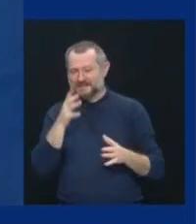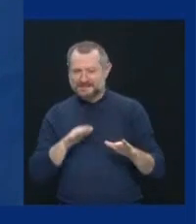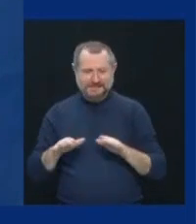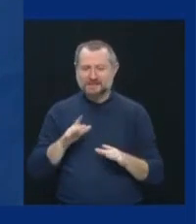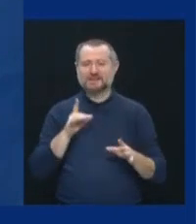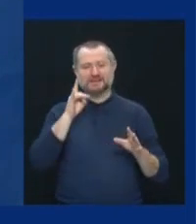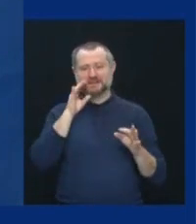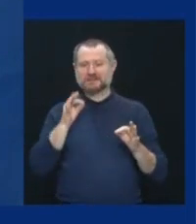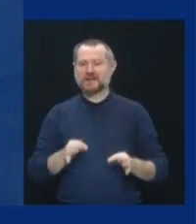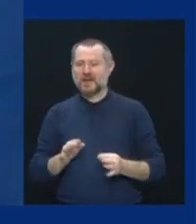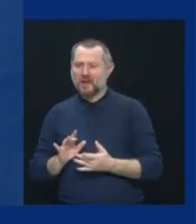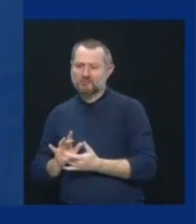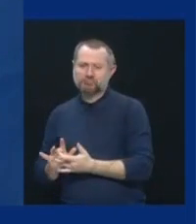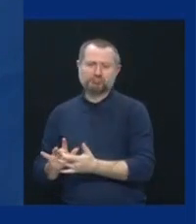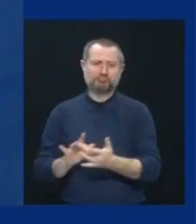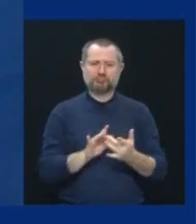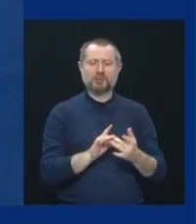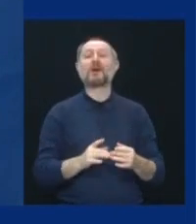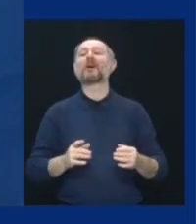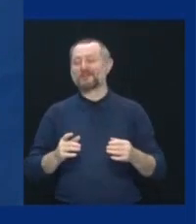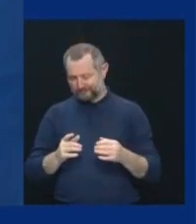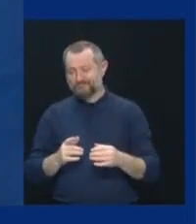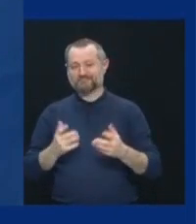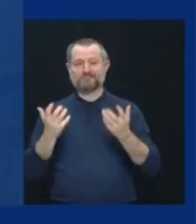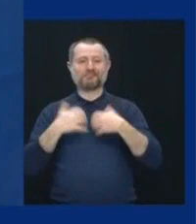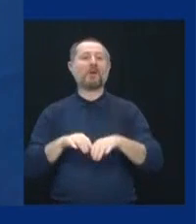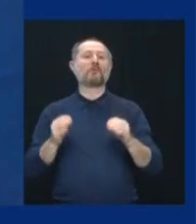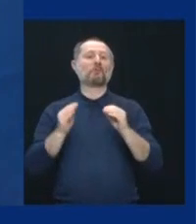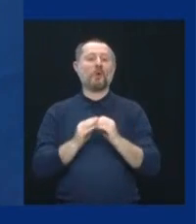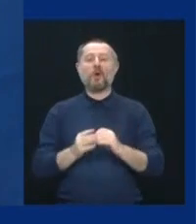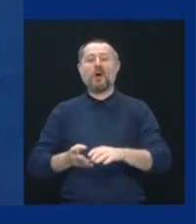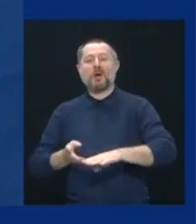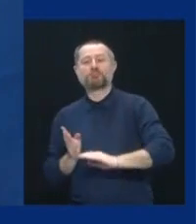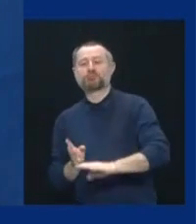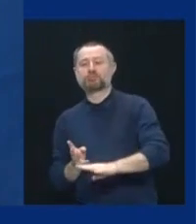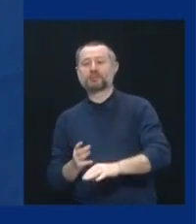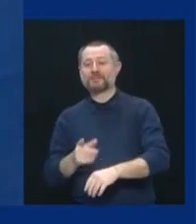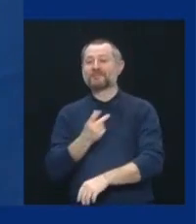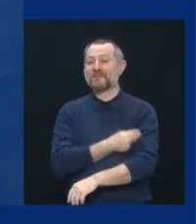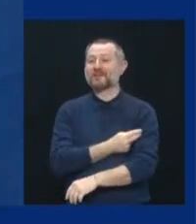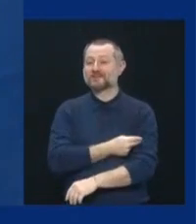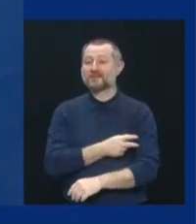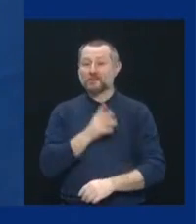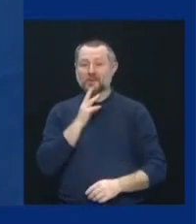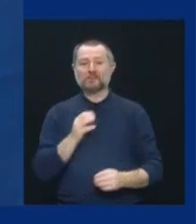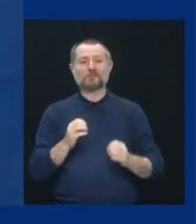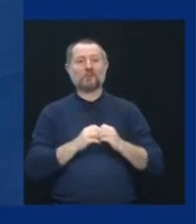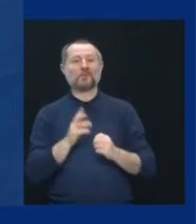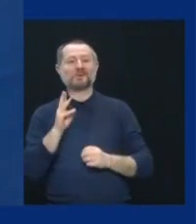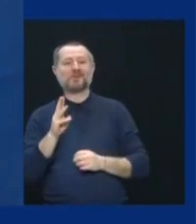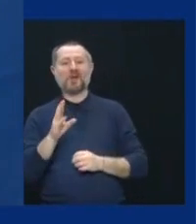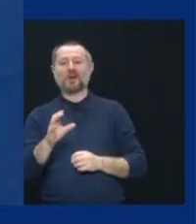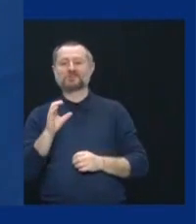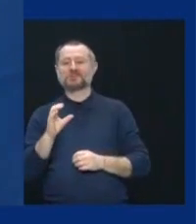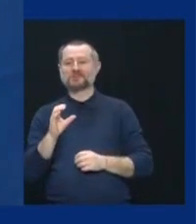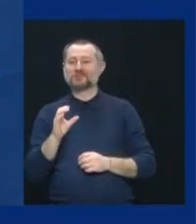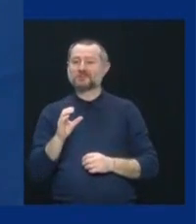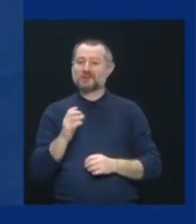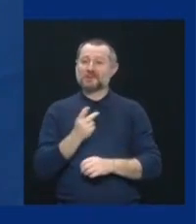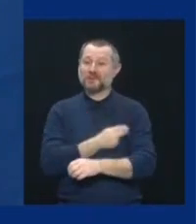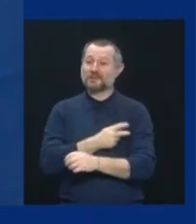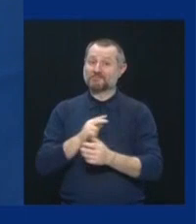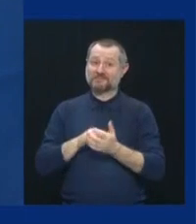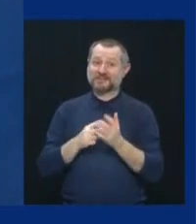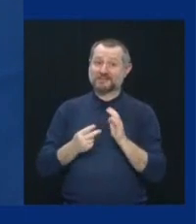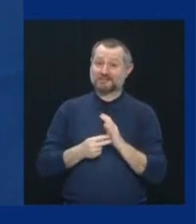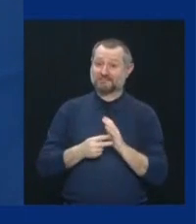more dosages. They're now talking about getting 600 by the end of July. 600 would do 300